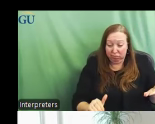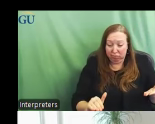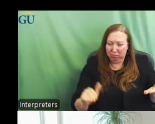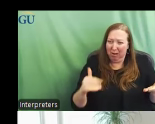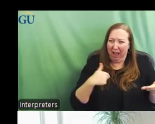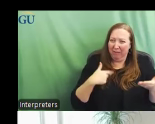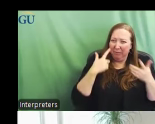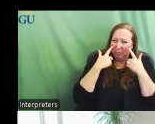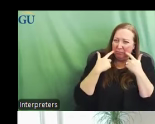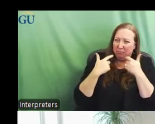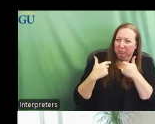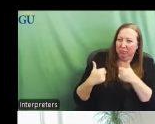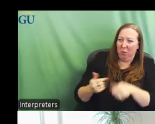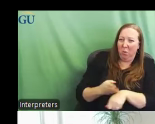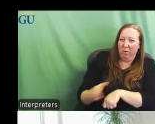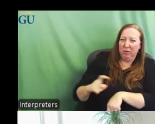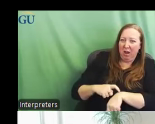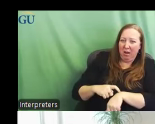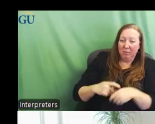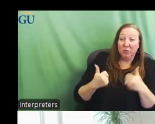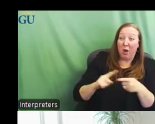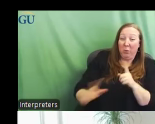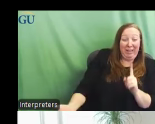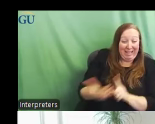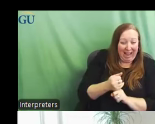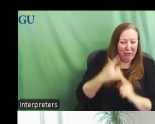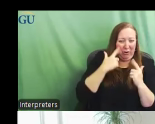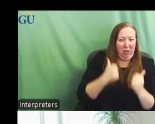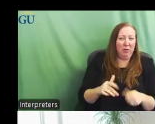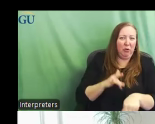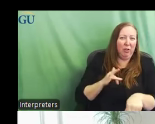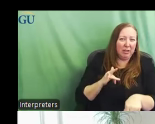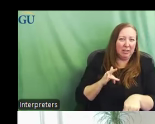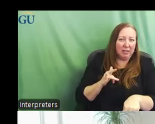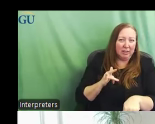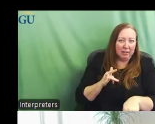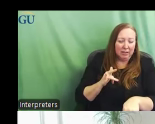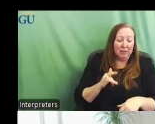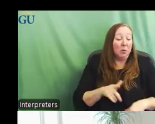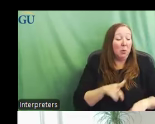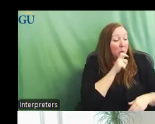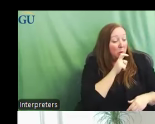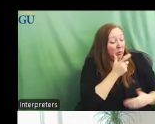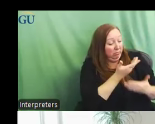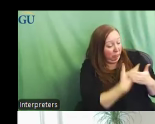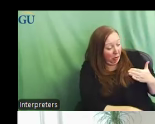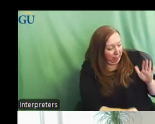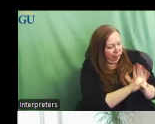hearing loss, to try and catch them as early as possible. So those identified at birth, but then also maybe those who